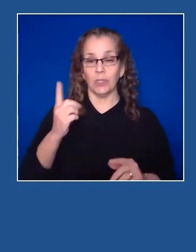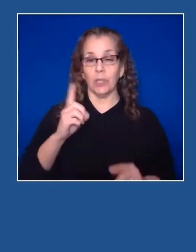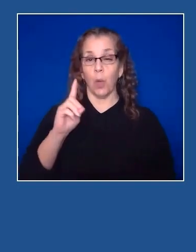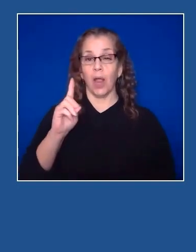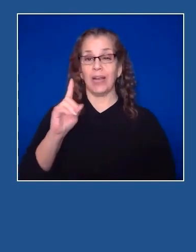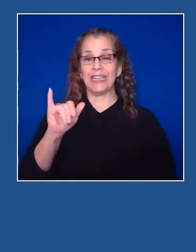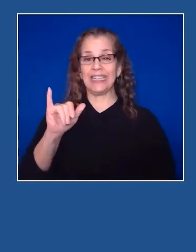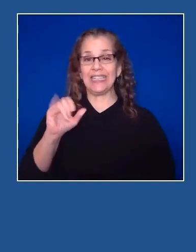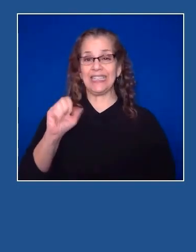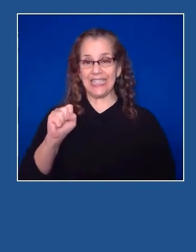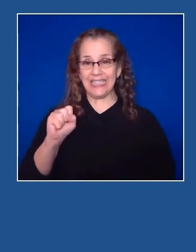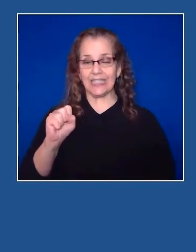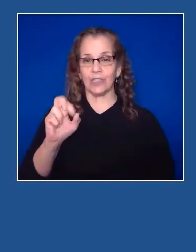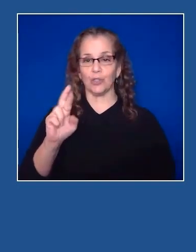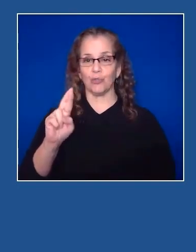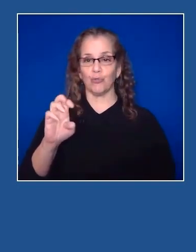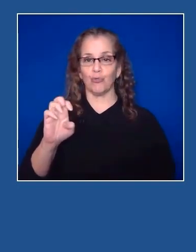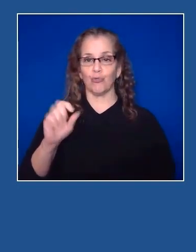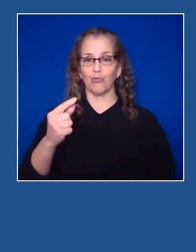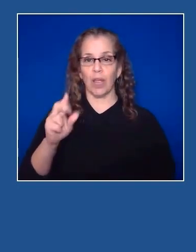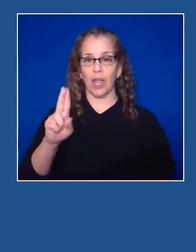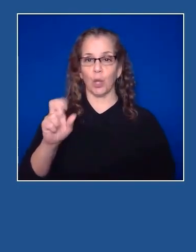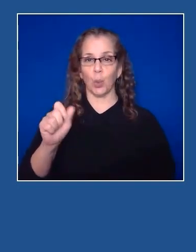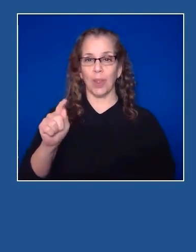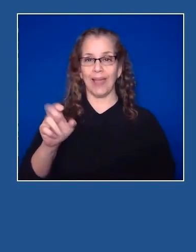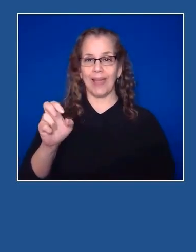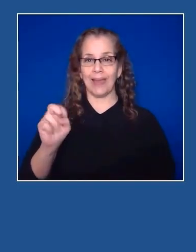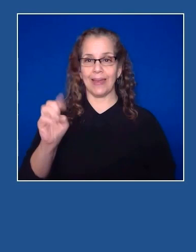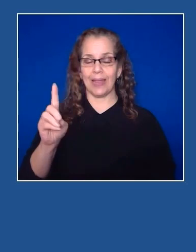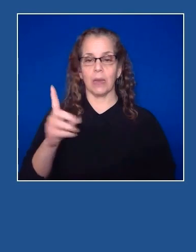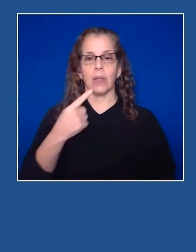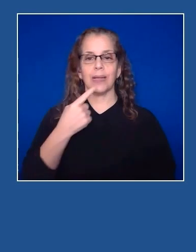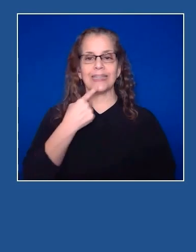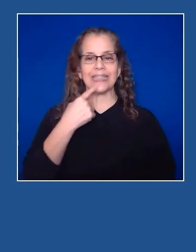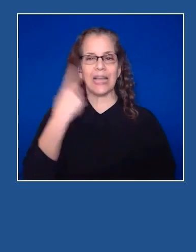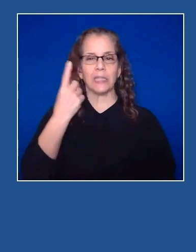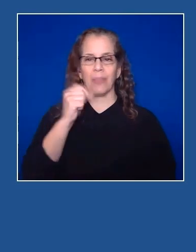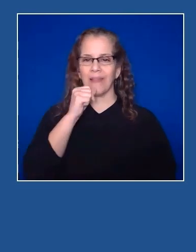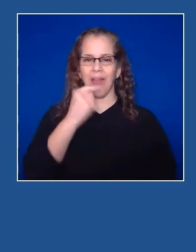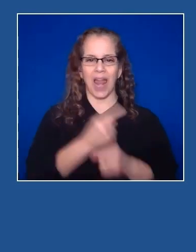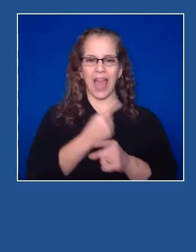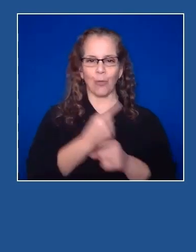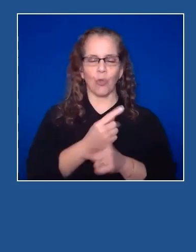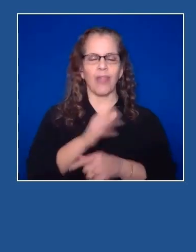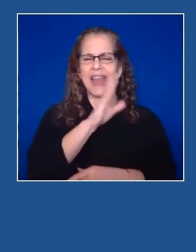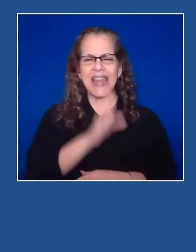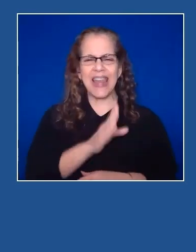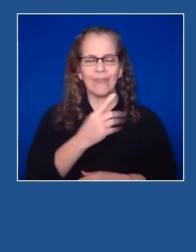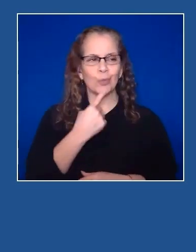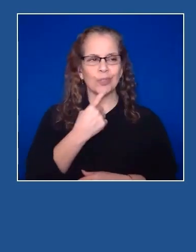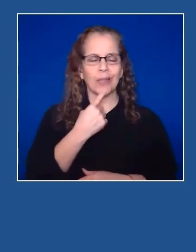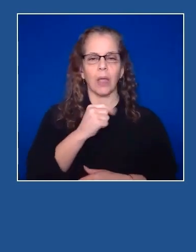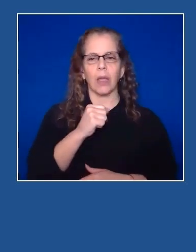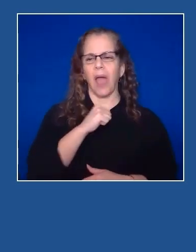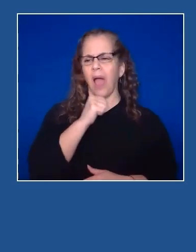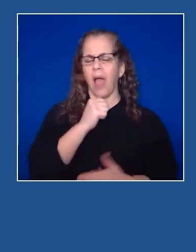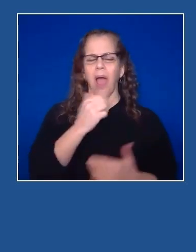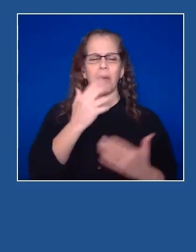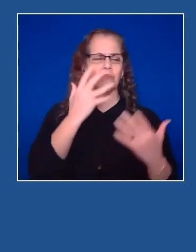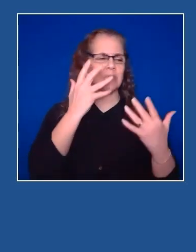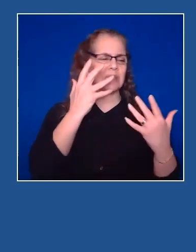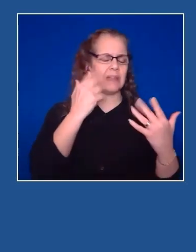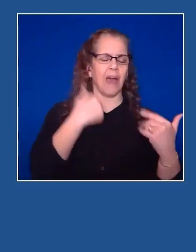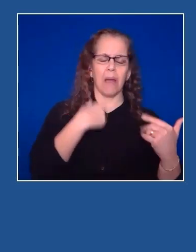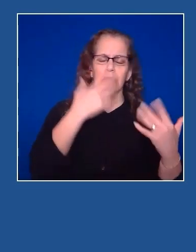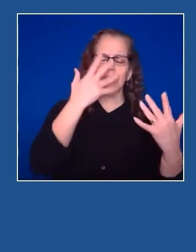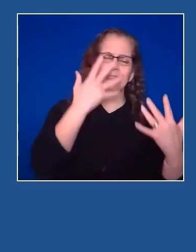tend to say things that aren't accurate. They don't say, I'm so sad that this happened at school or this happened at